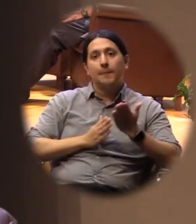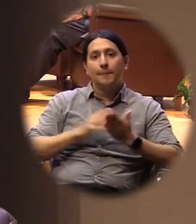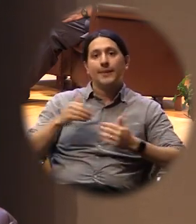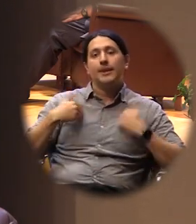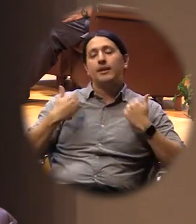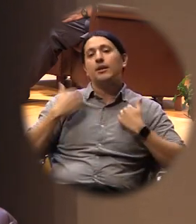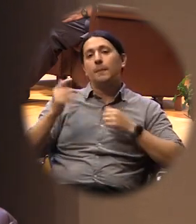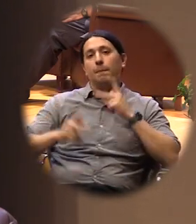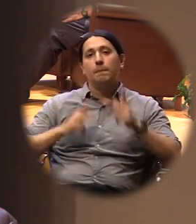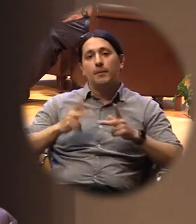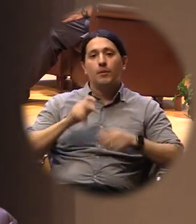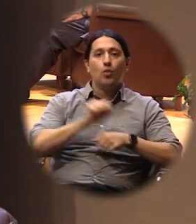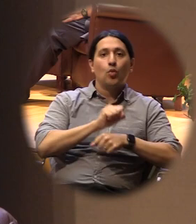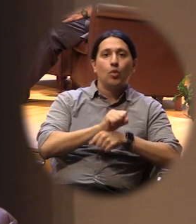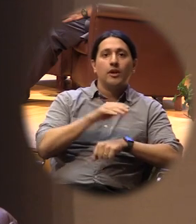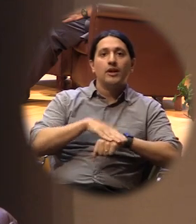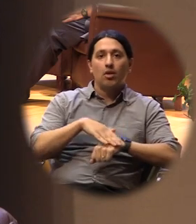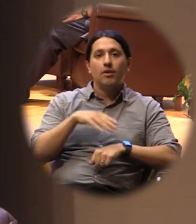on these topics